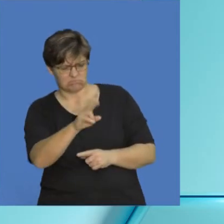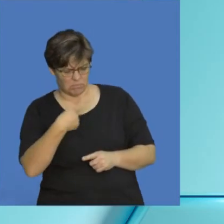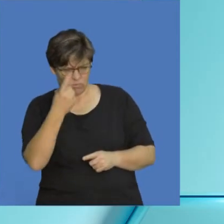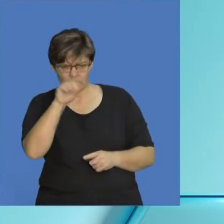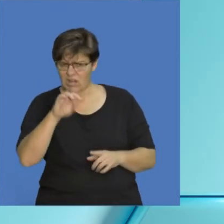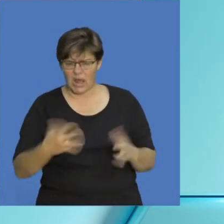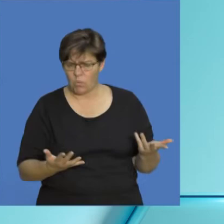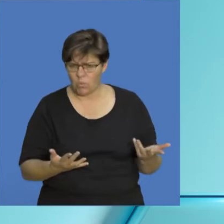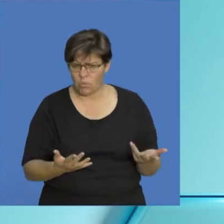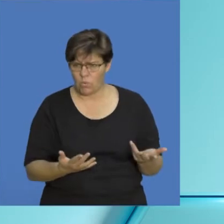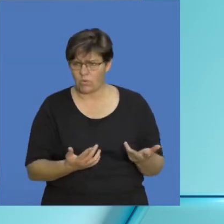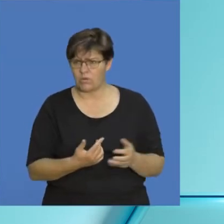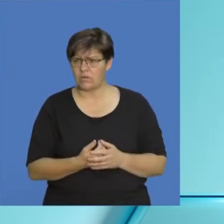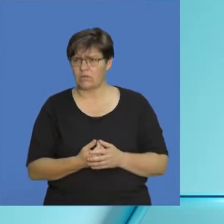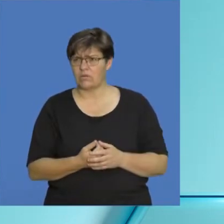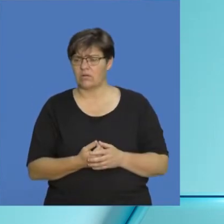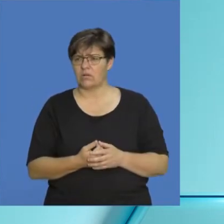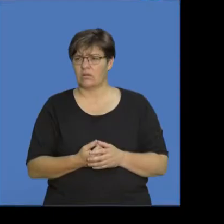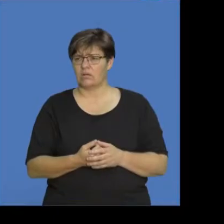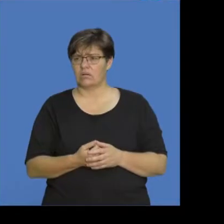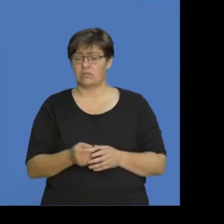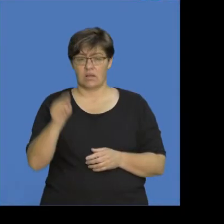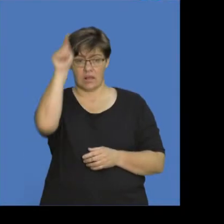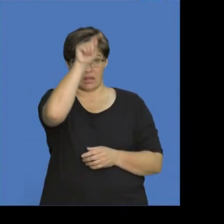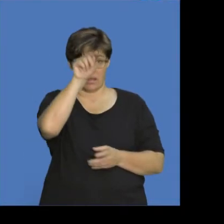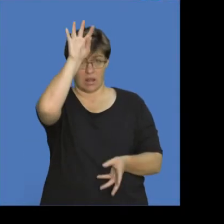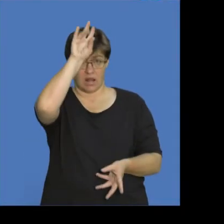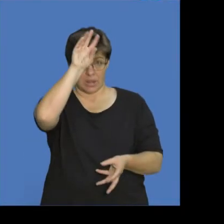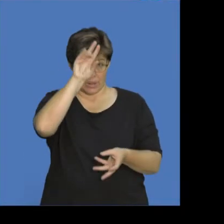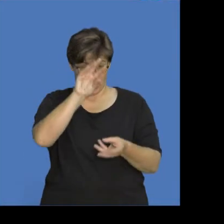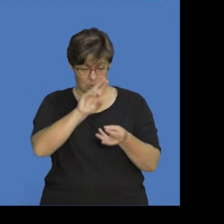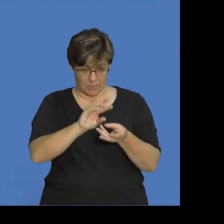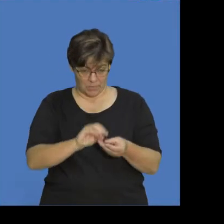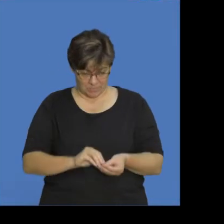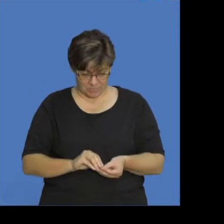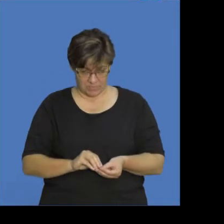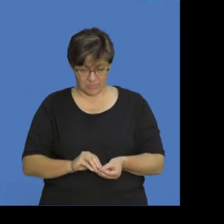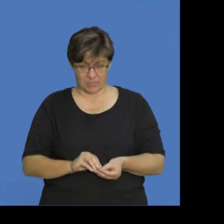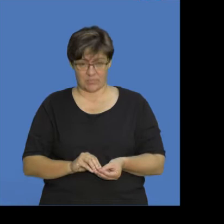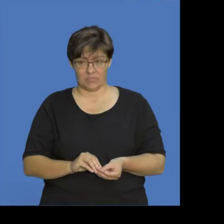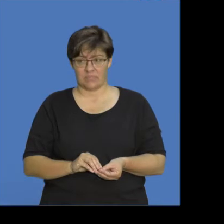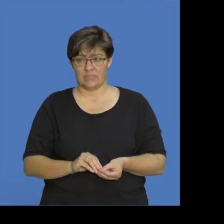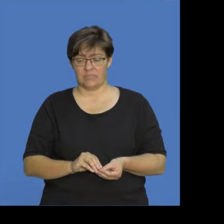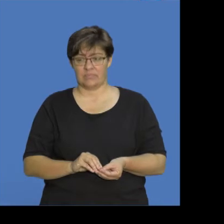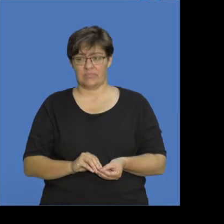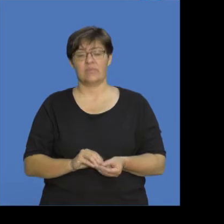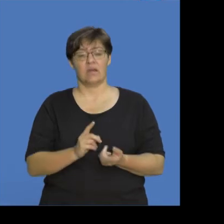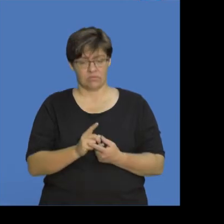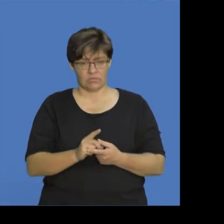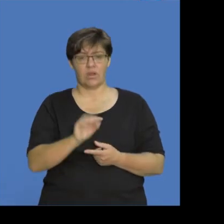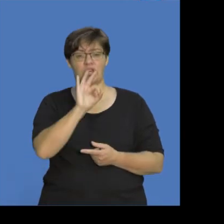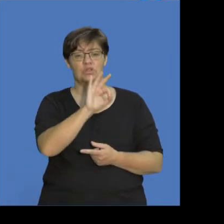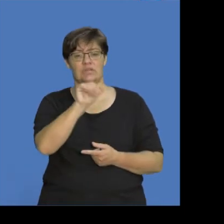check you're correct? What you can do is all these angles, that plus that plus that plus